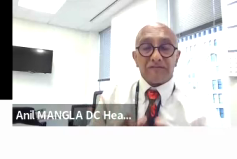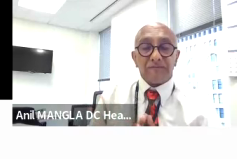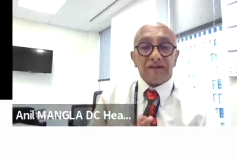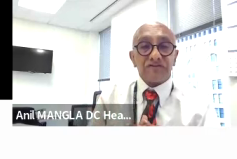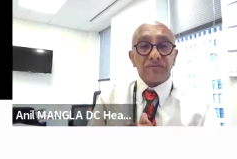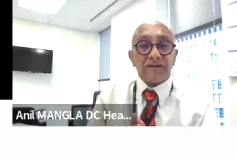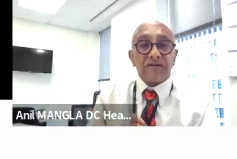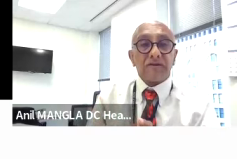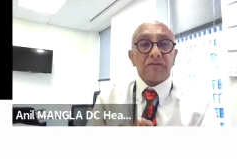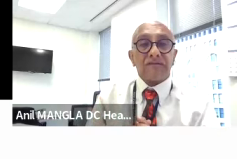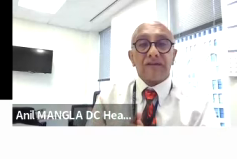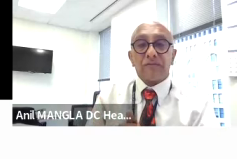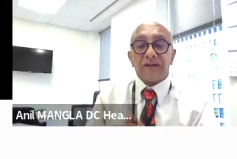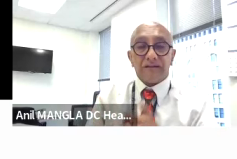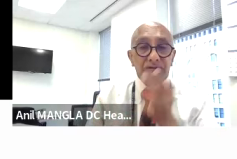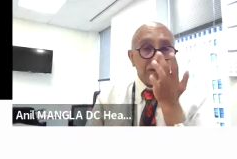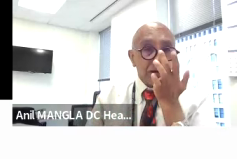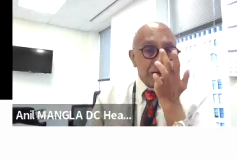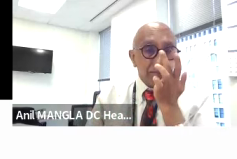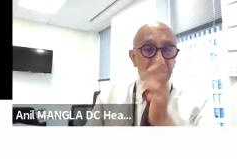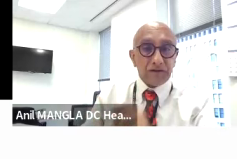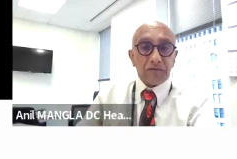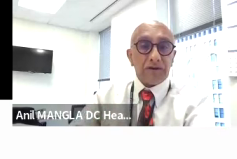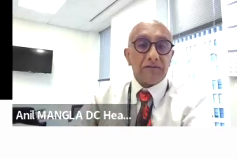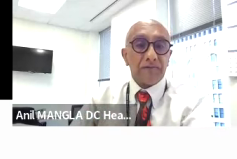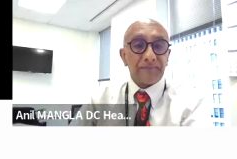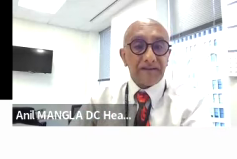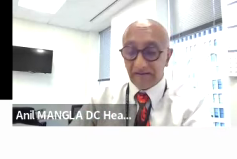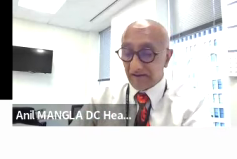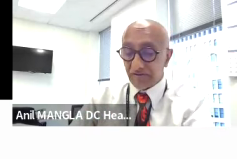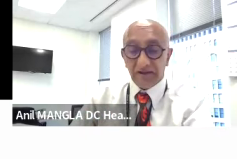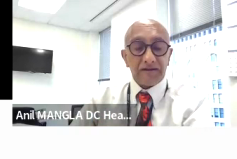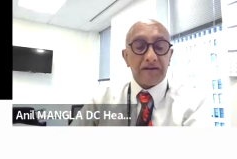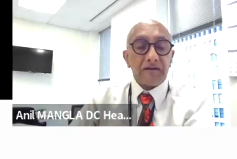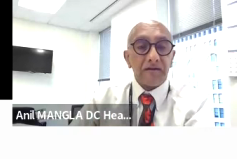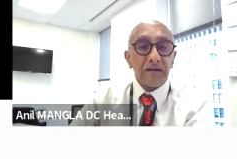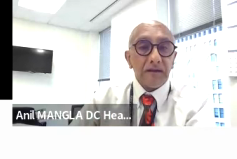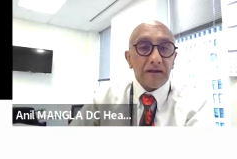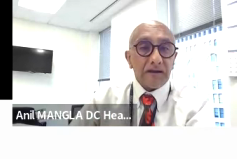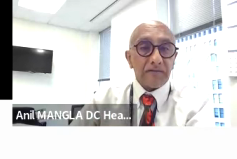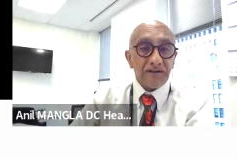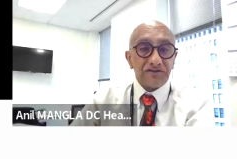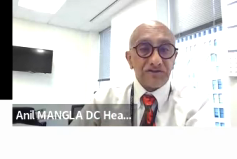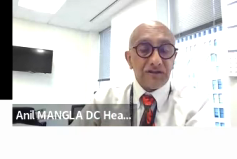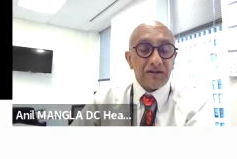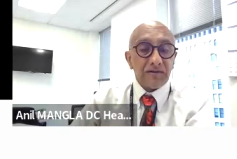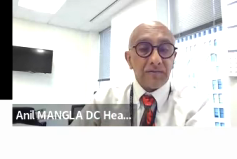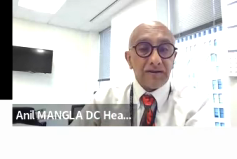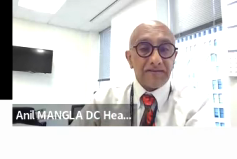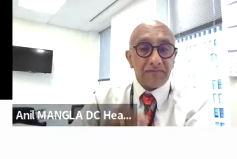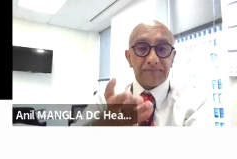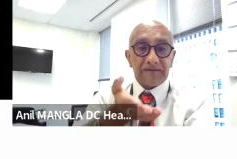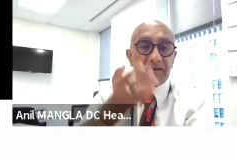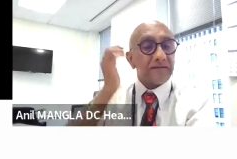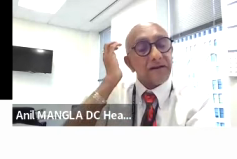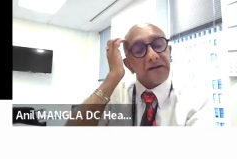a lot of information, but in closing, we have a website that you can reach